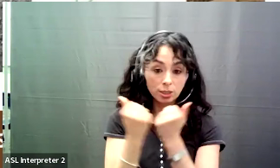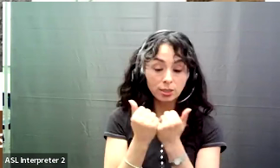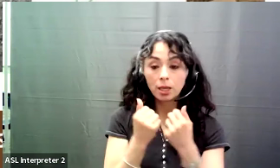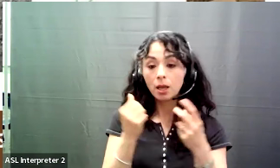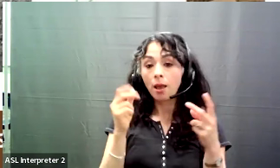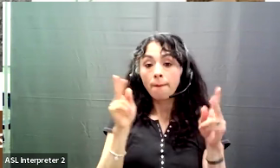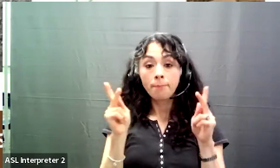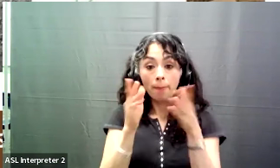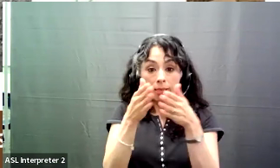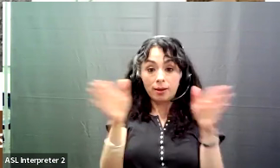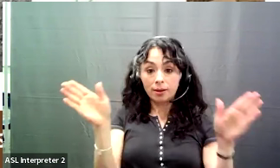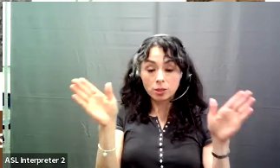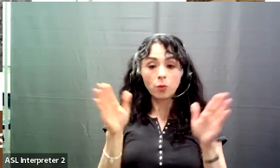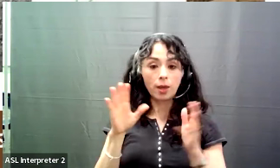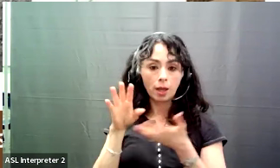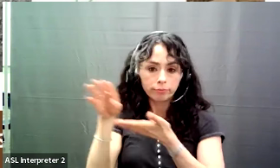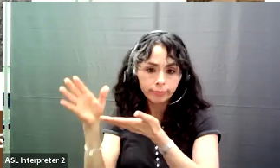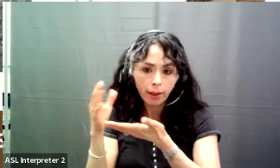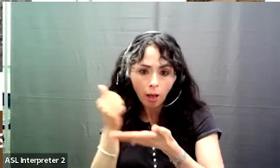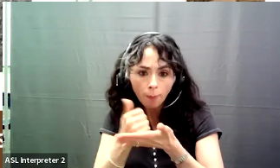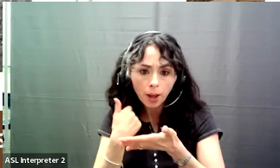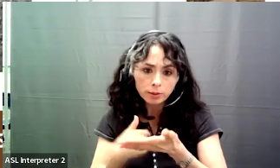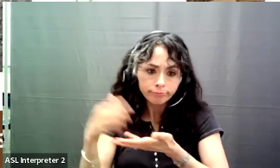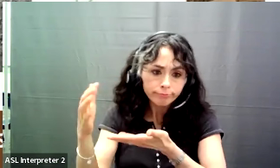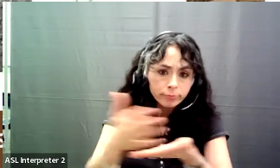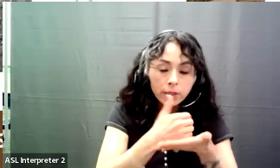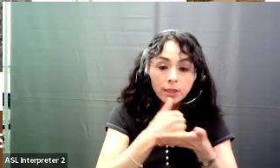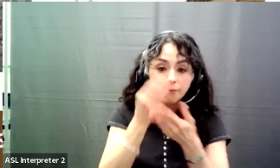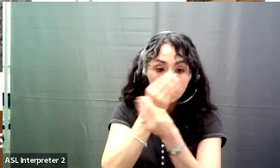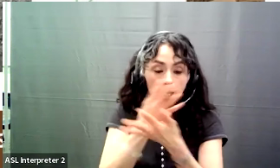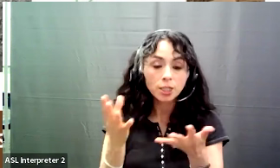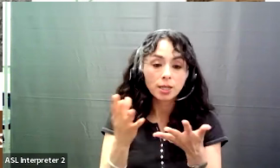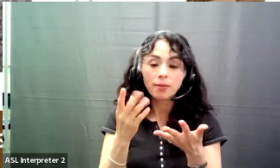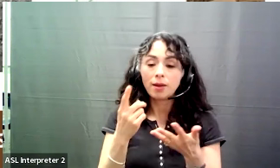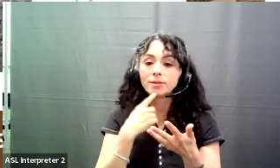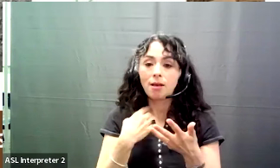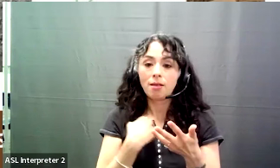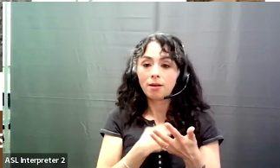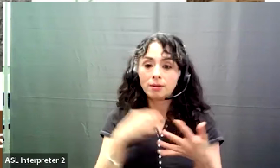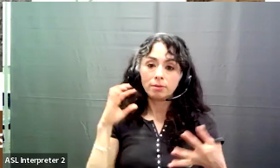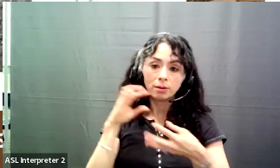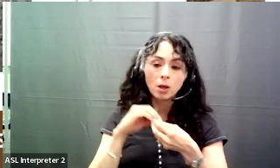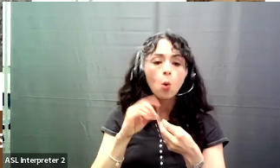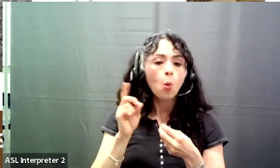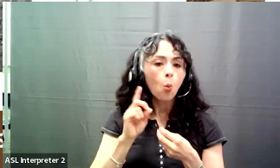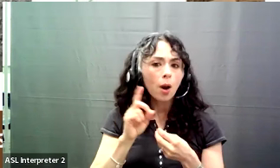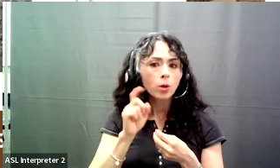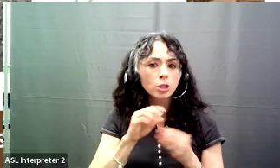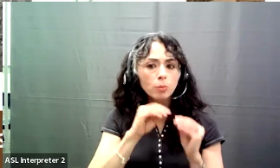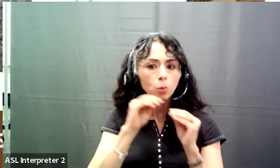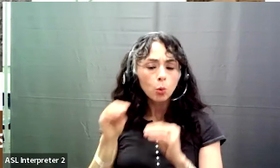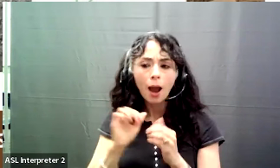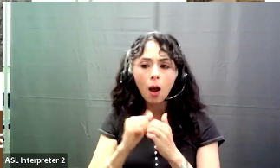federal agencies and the public that allow us to get the information, and they also